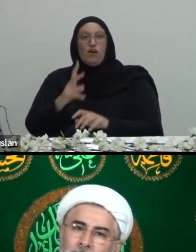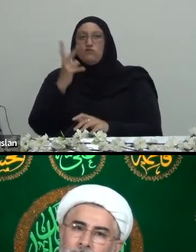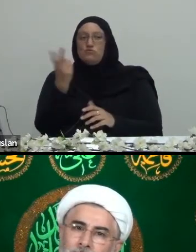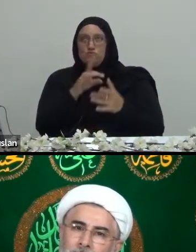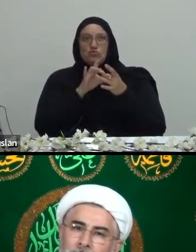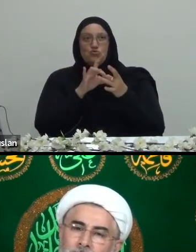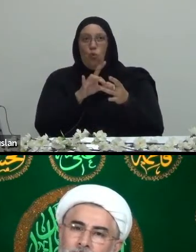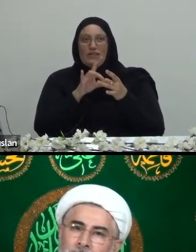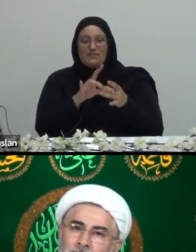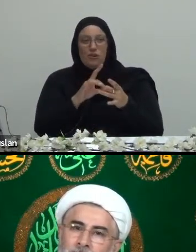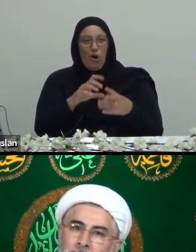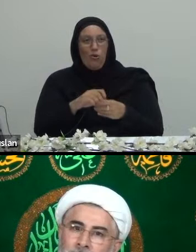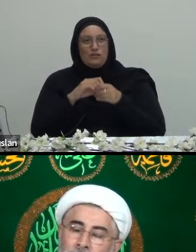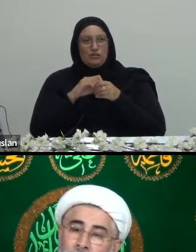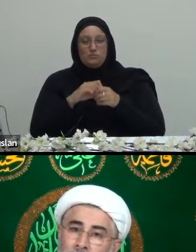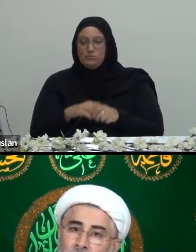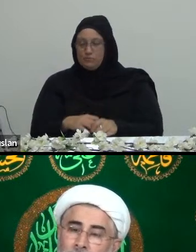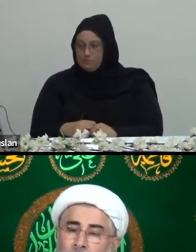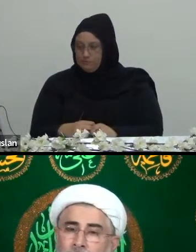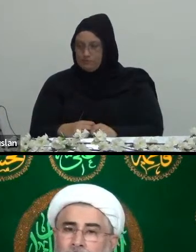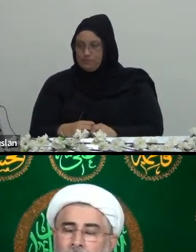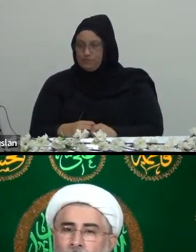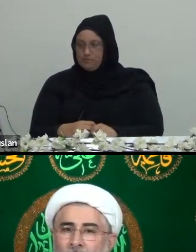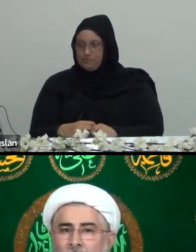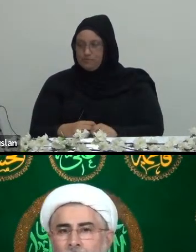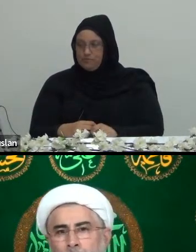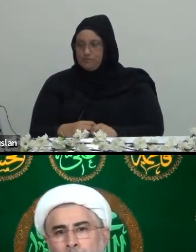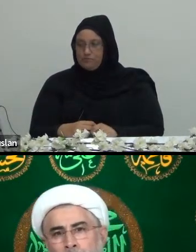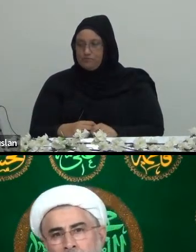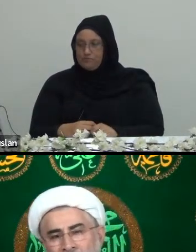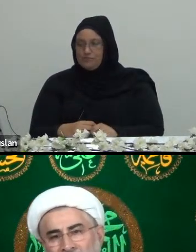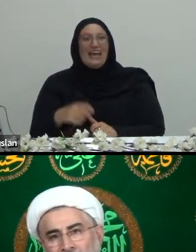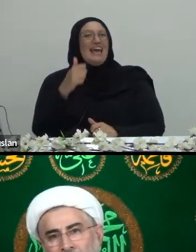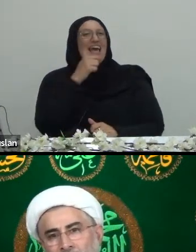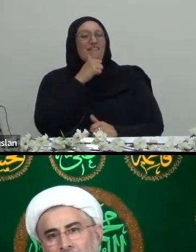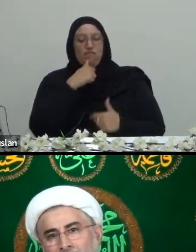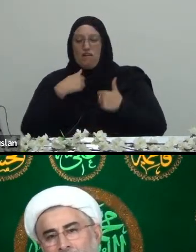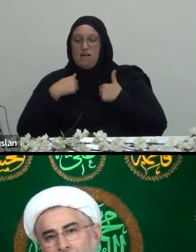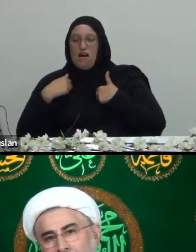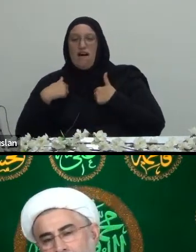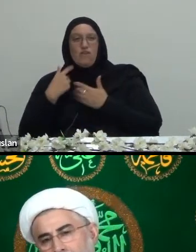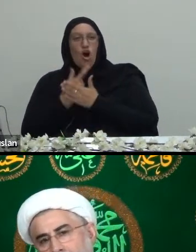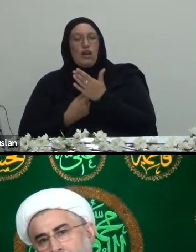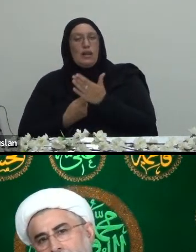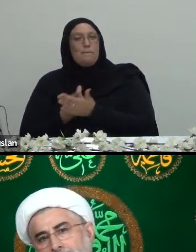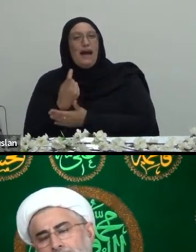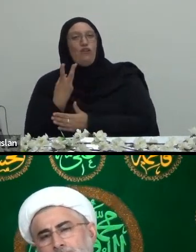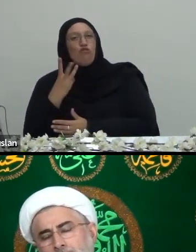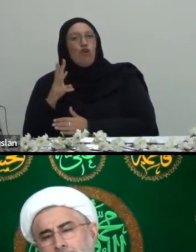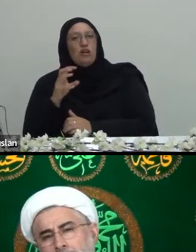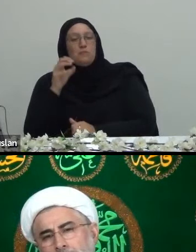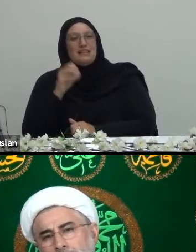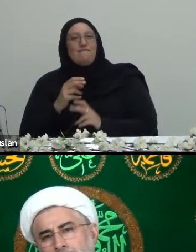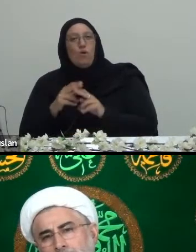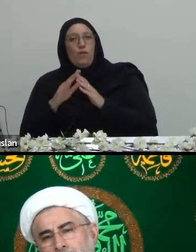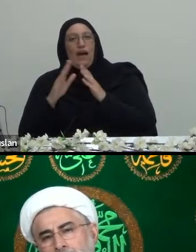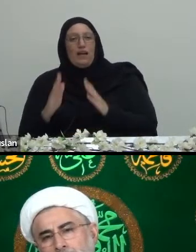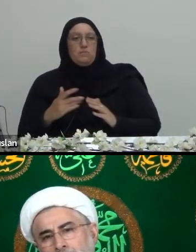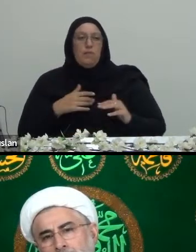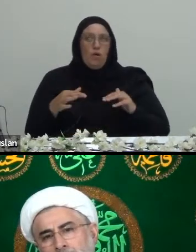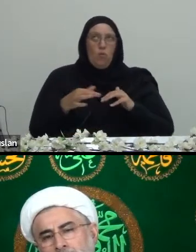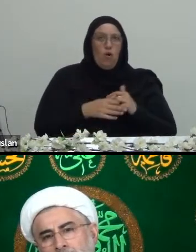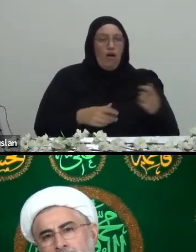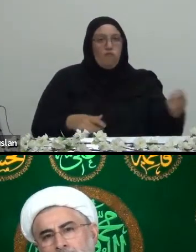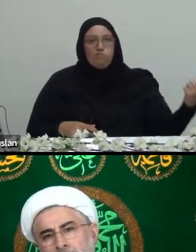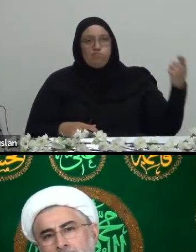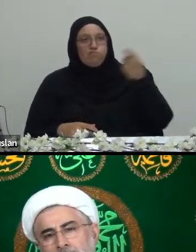more technical that, you know, I've put in only 30% into that house, or I've only put in 30% of the value